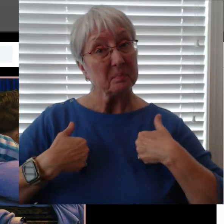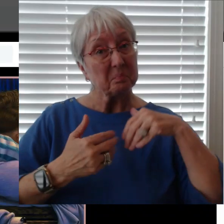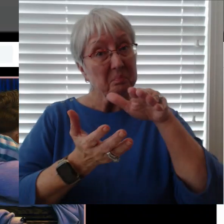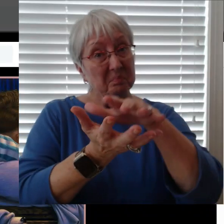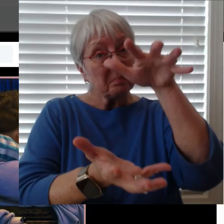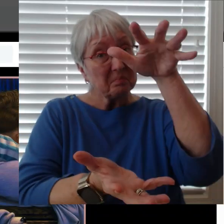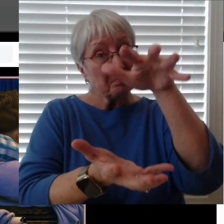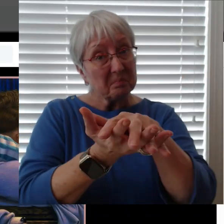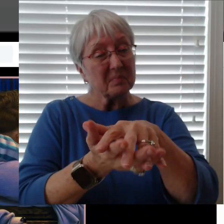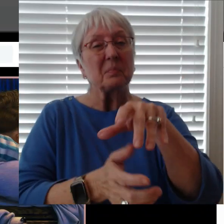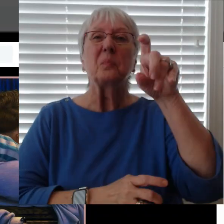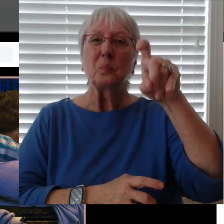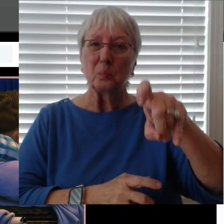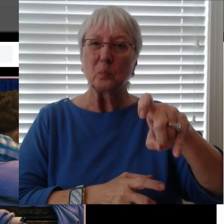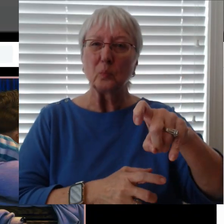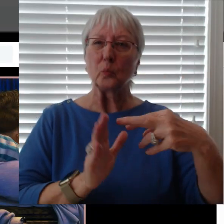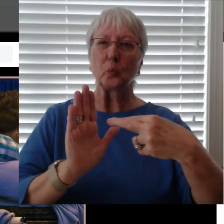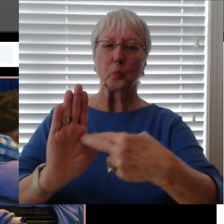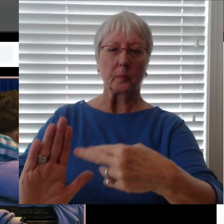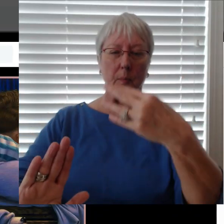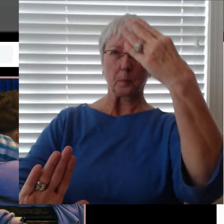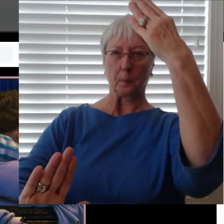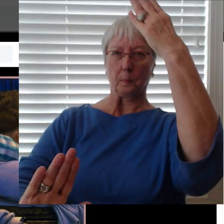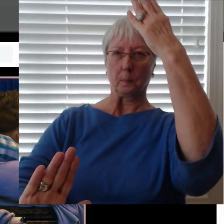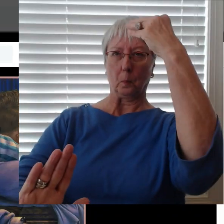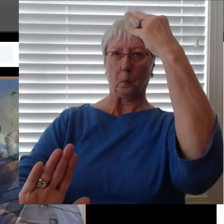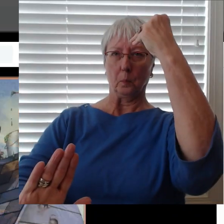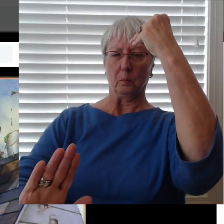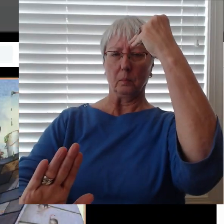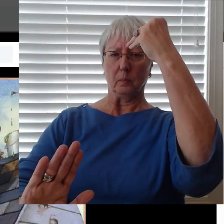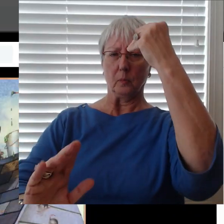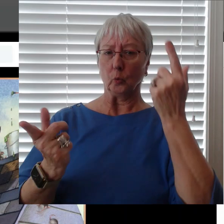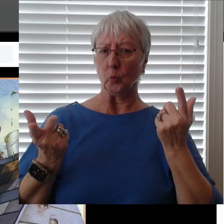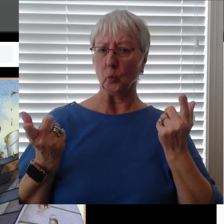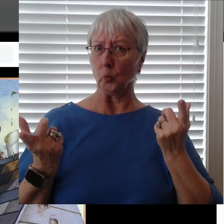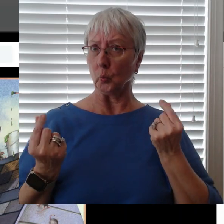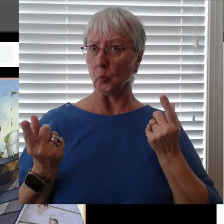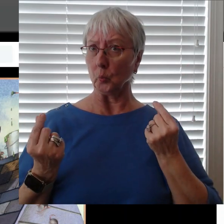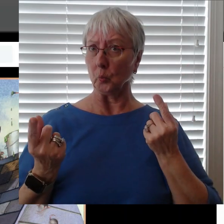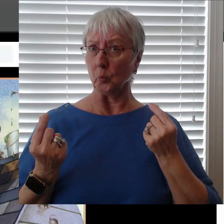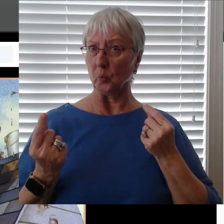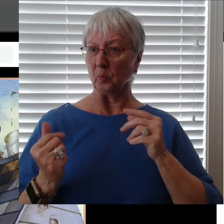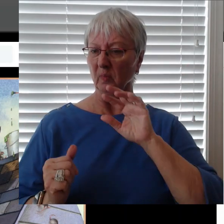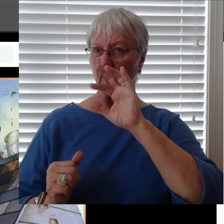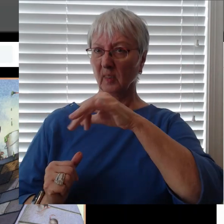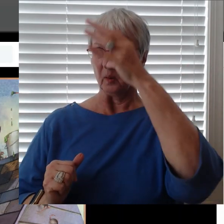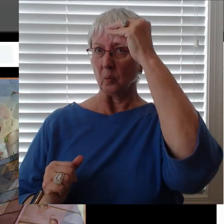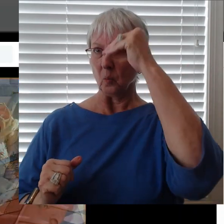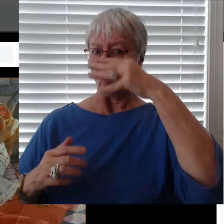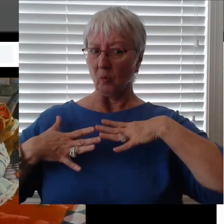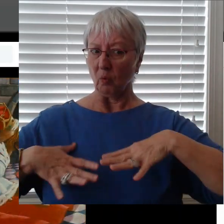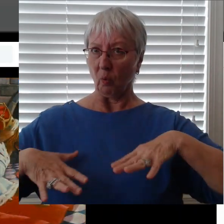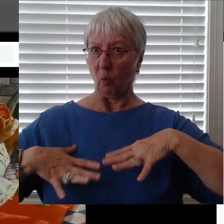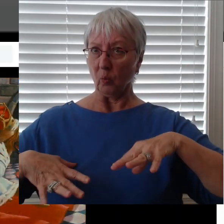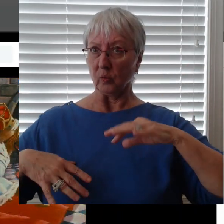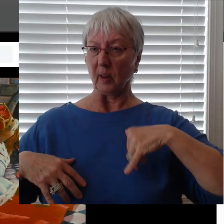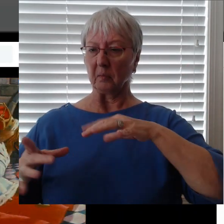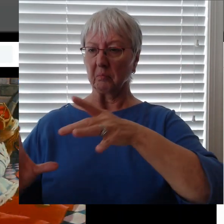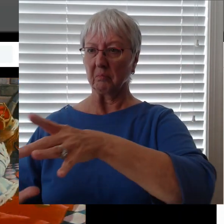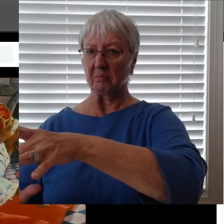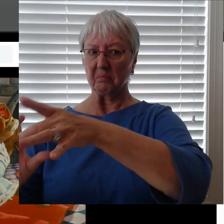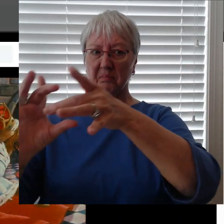that a pattern and a color of the boy's pajama stripe, repeated on the animal he imagined he would be, would symbolize the boy